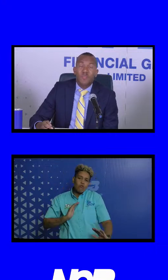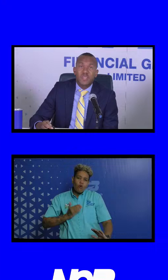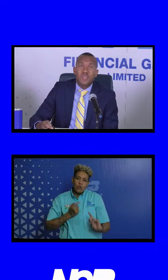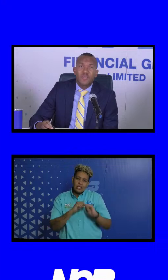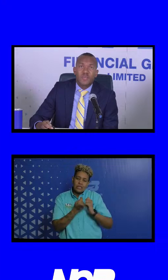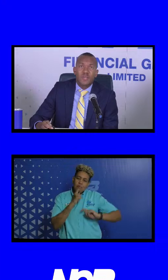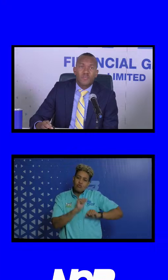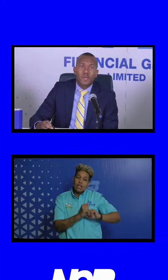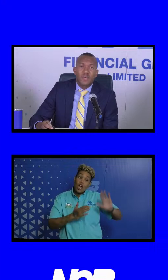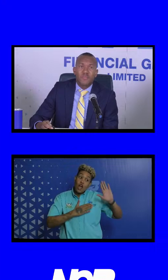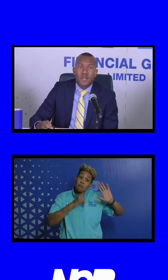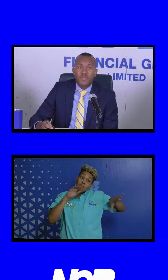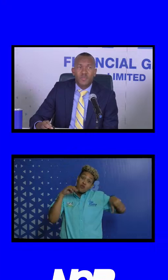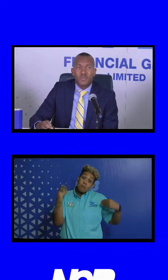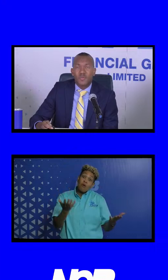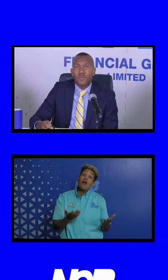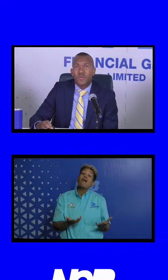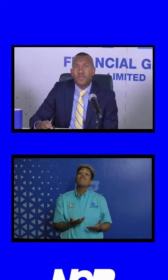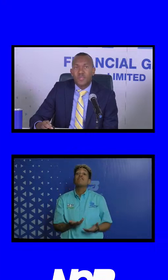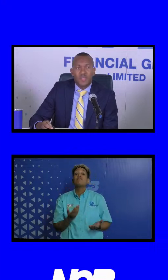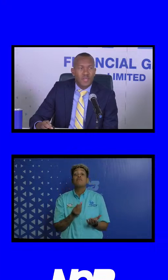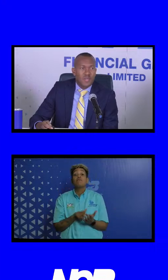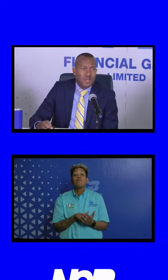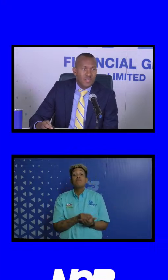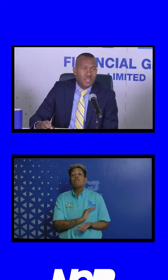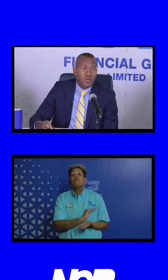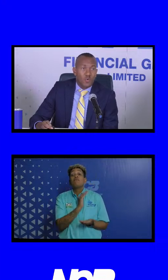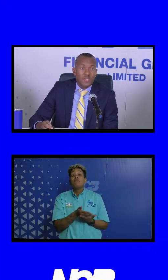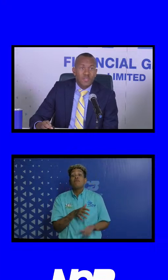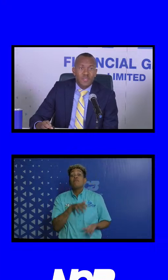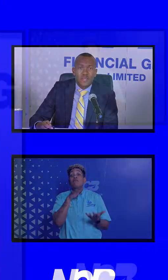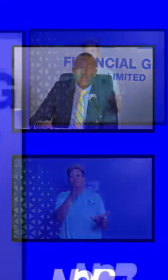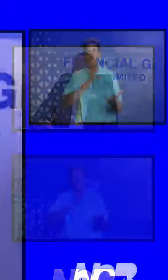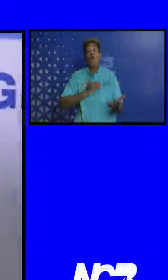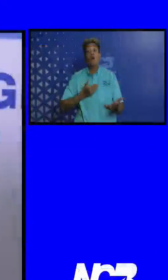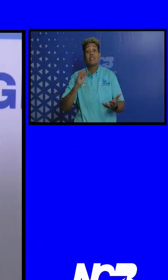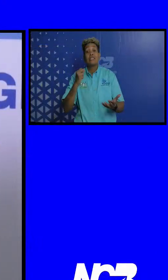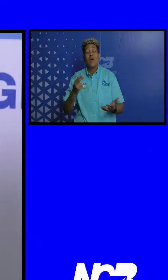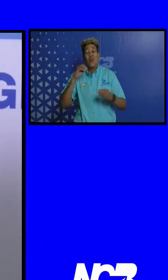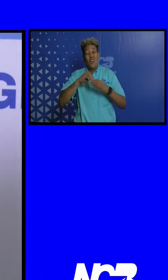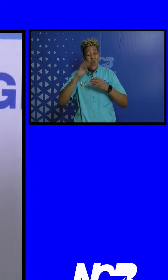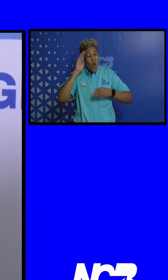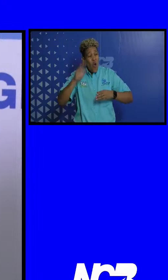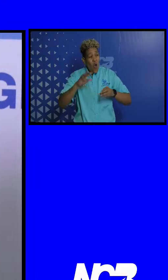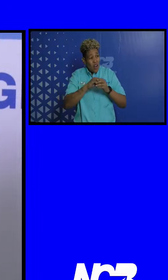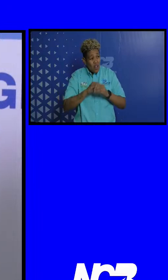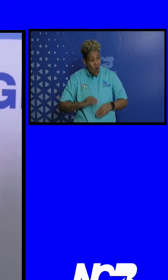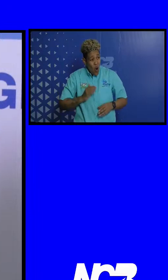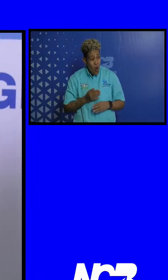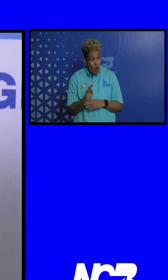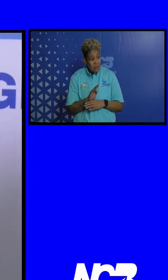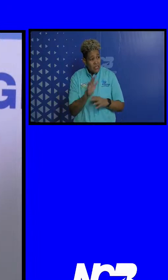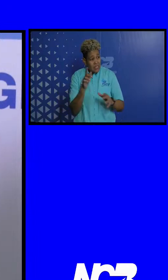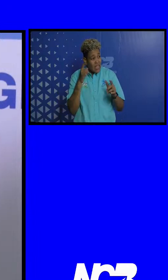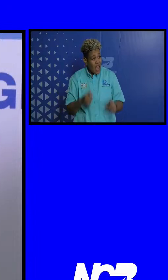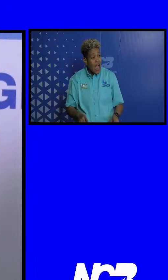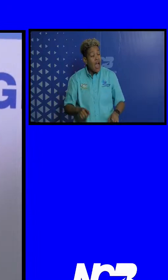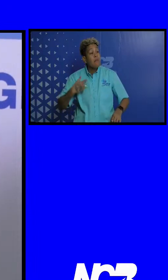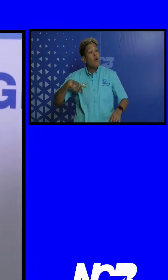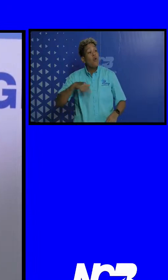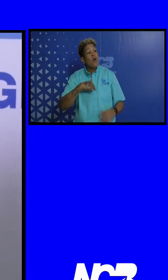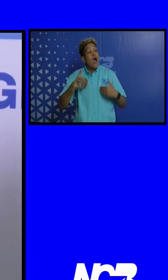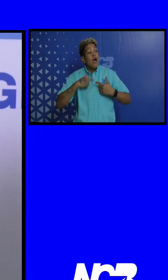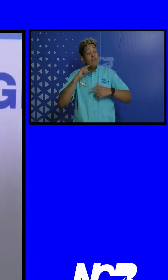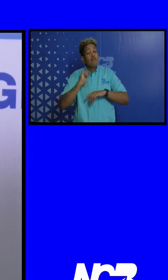is committed to delivering value to our stakeholders in every aspect of our business, as we